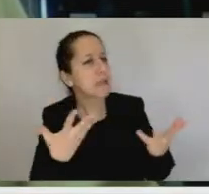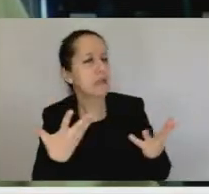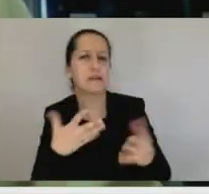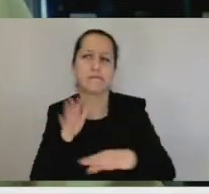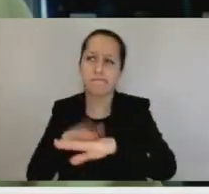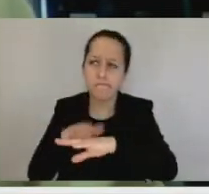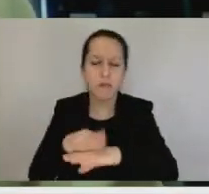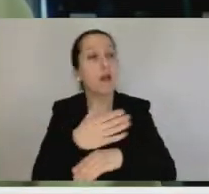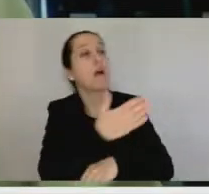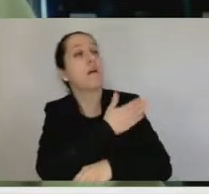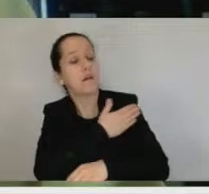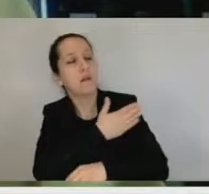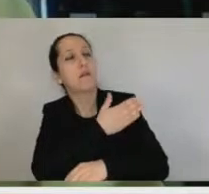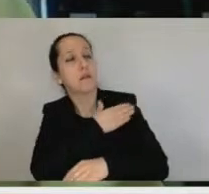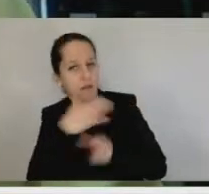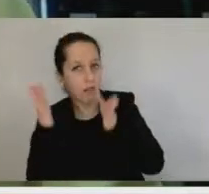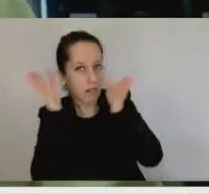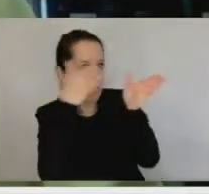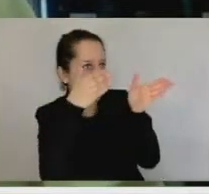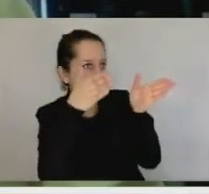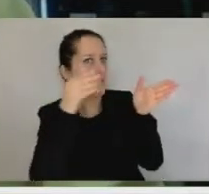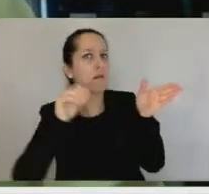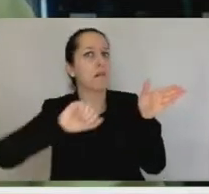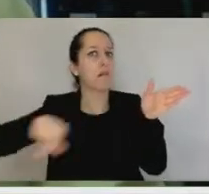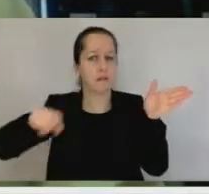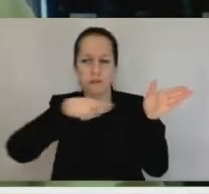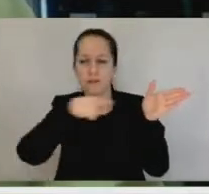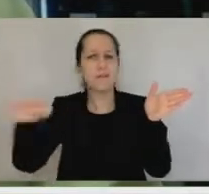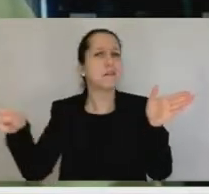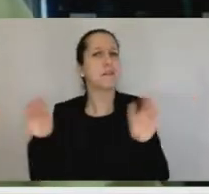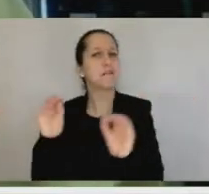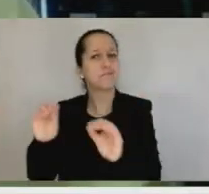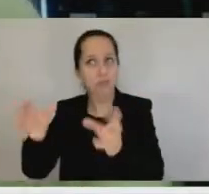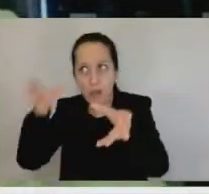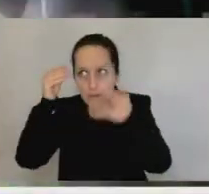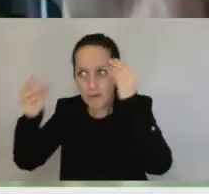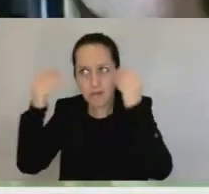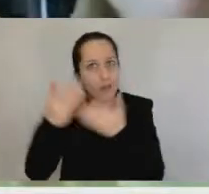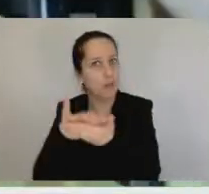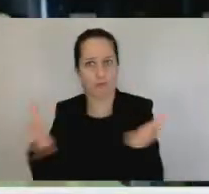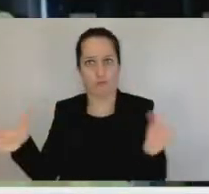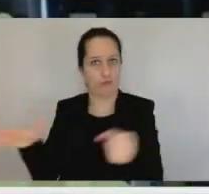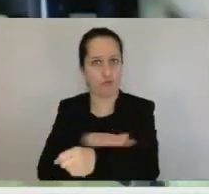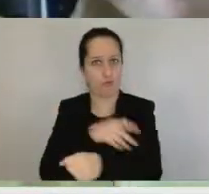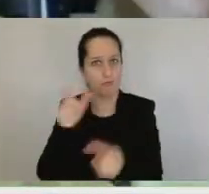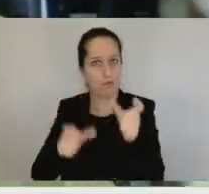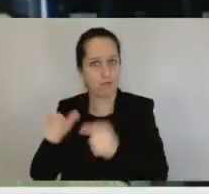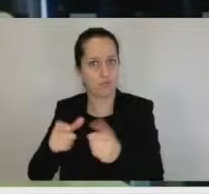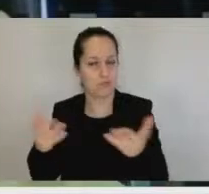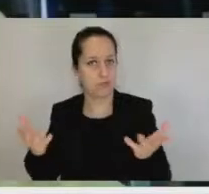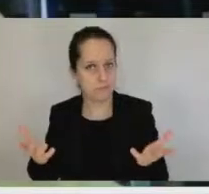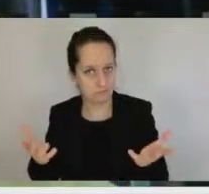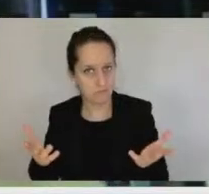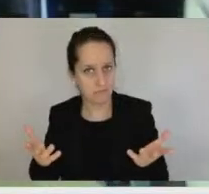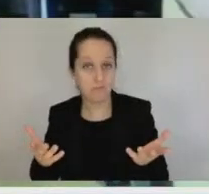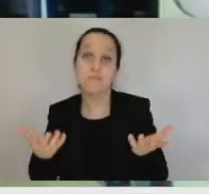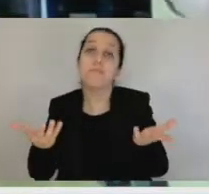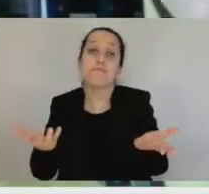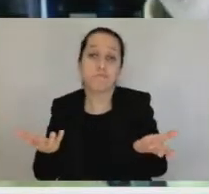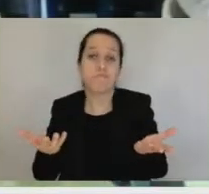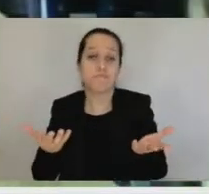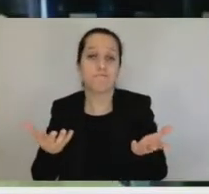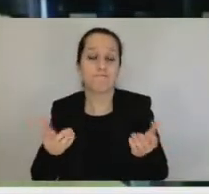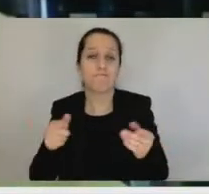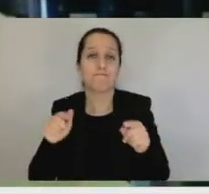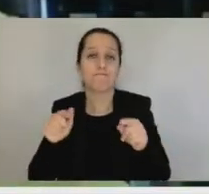serve and meet union complaints and demands, but it's rather to allow all